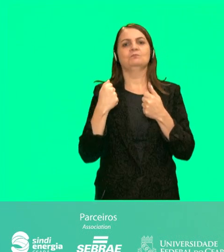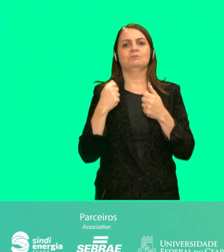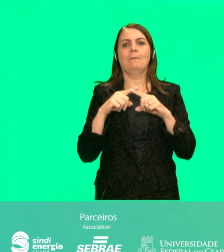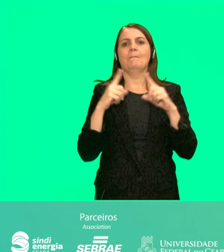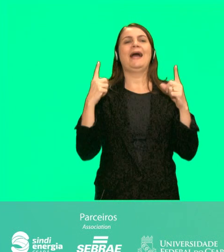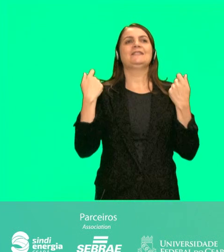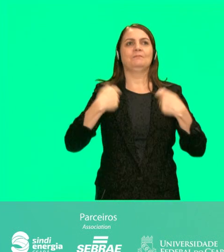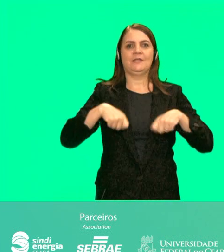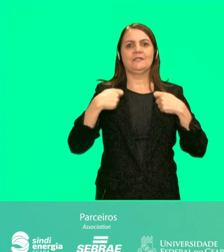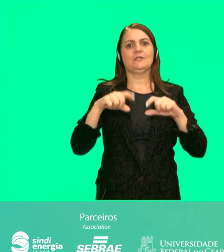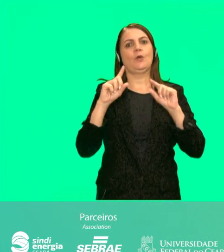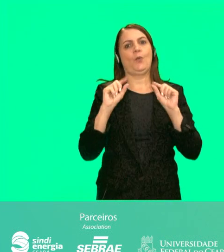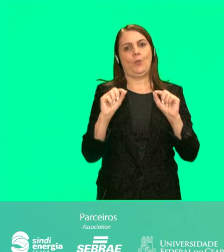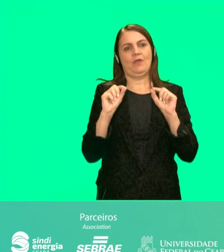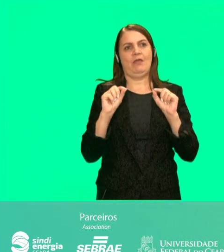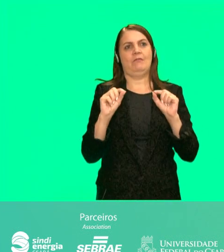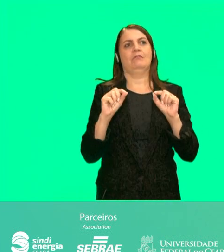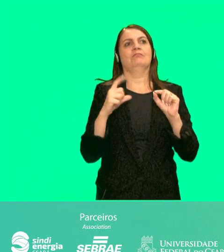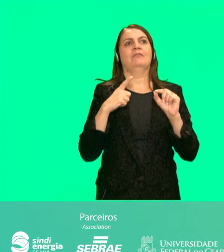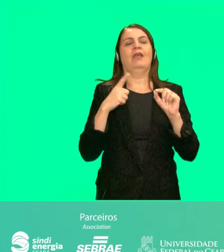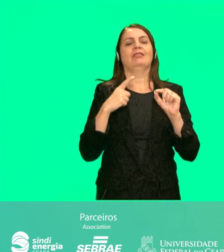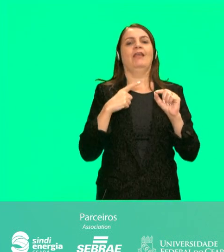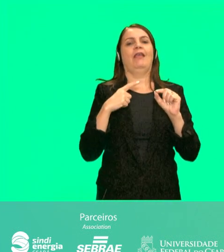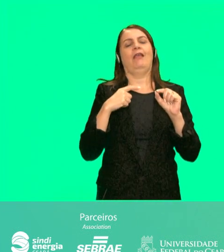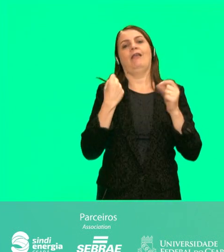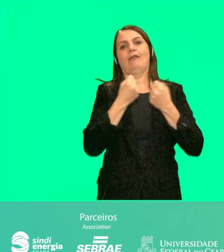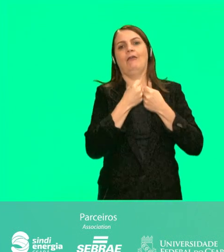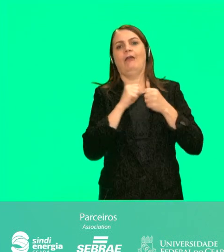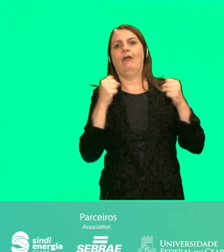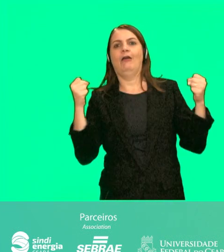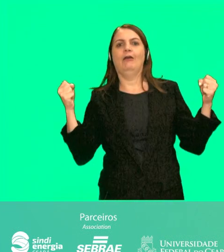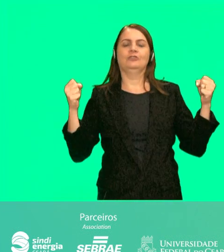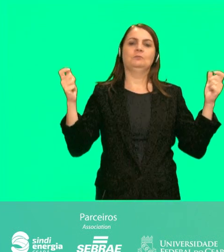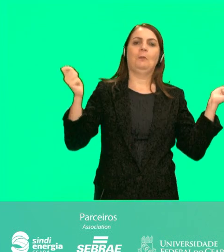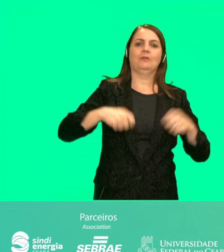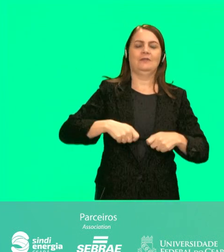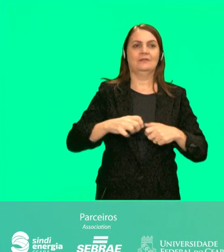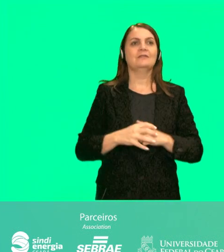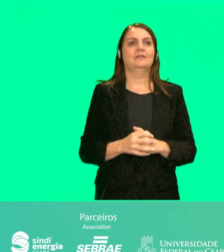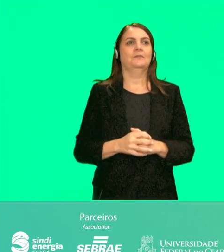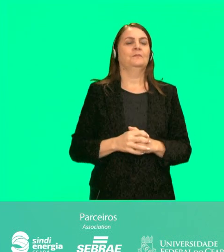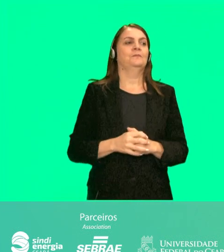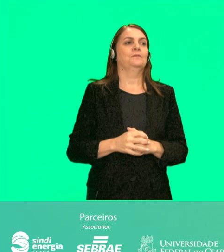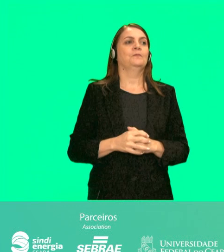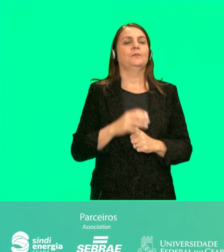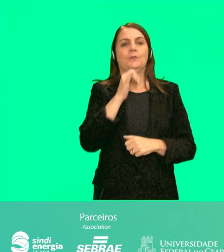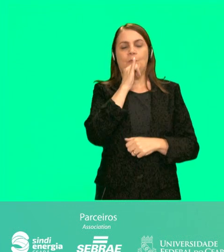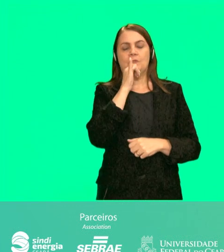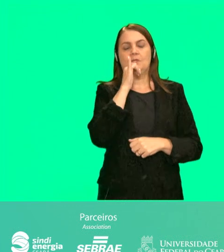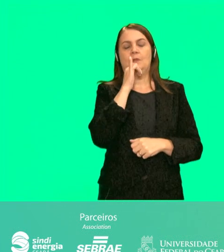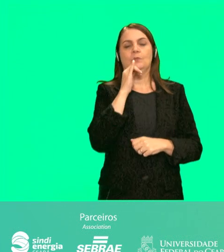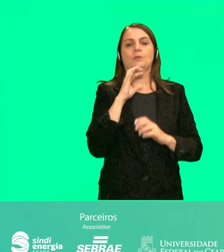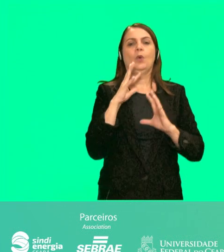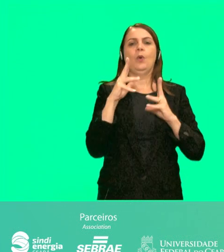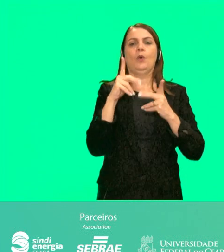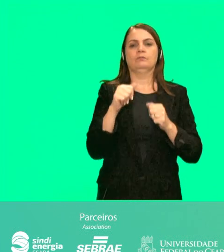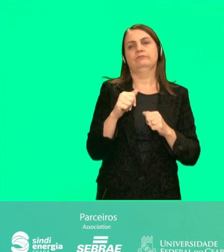First of all, because the technology chain involved from the production of solar,